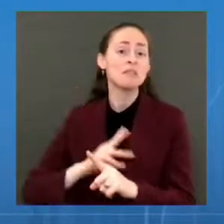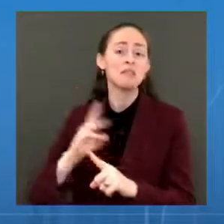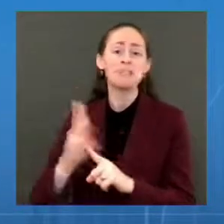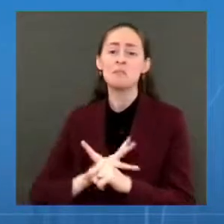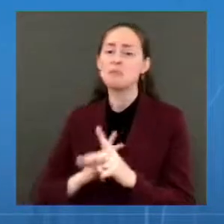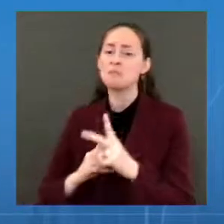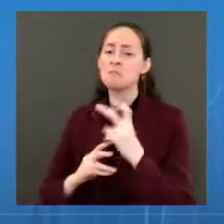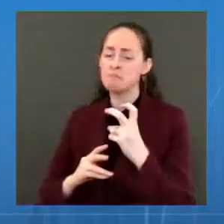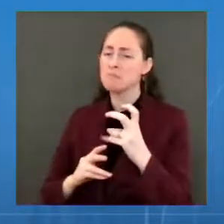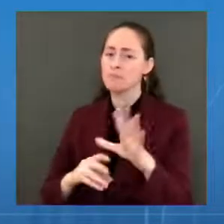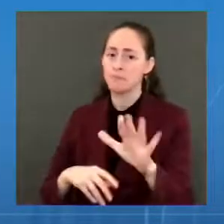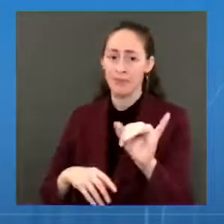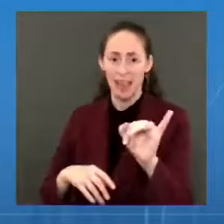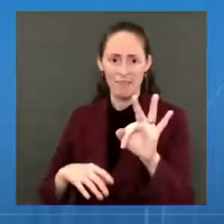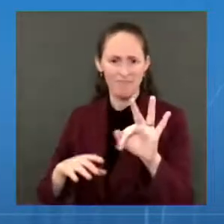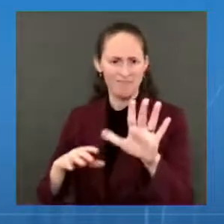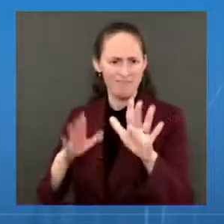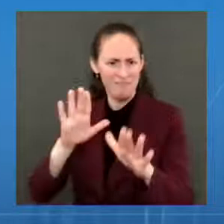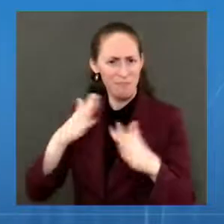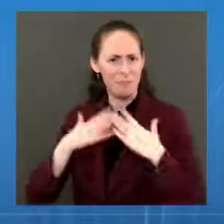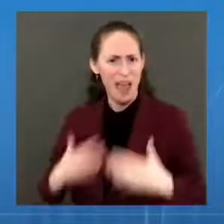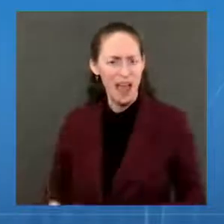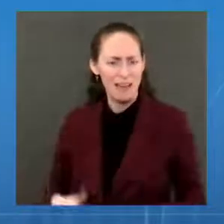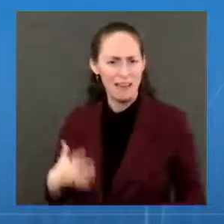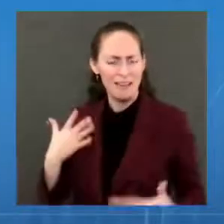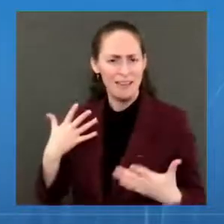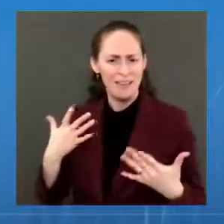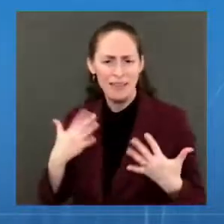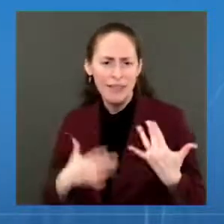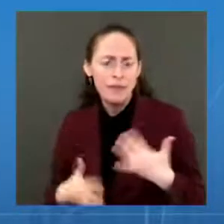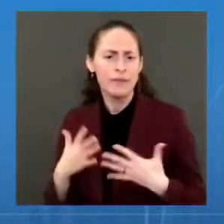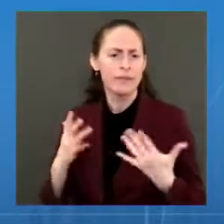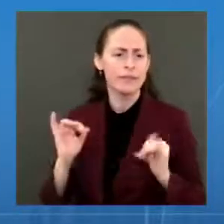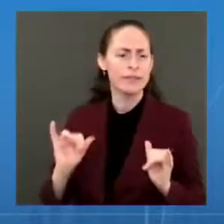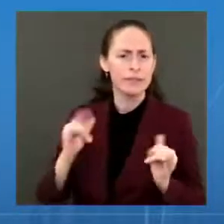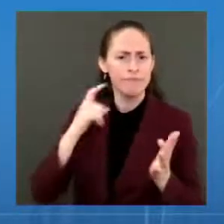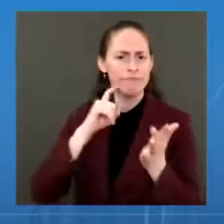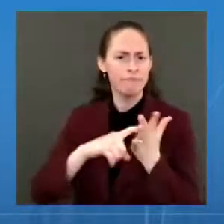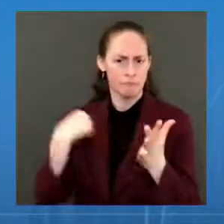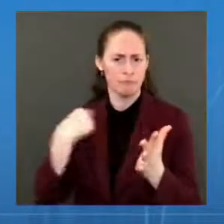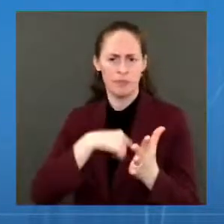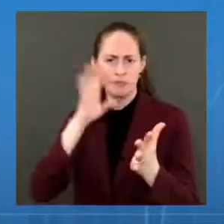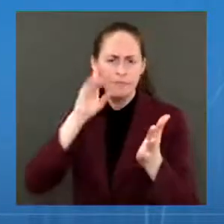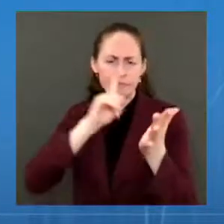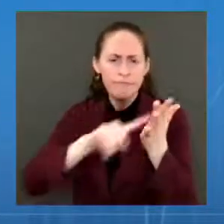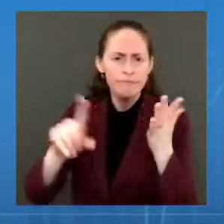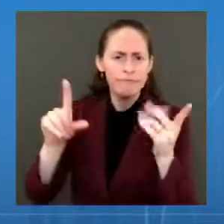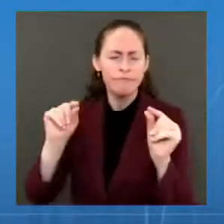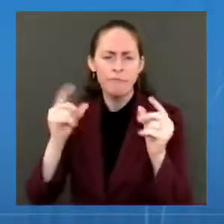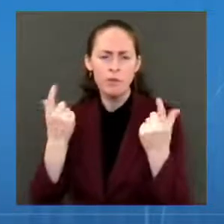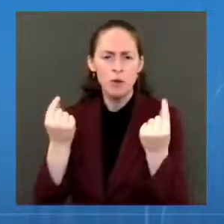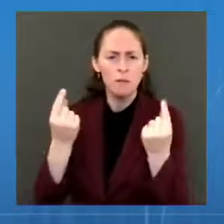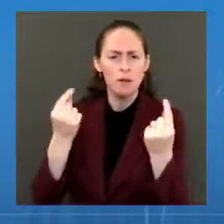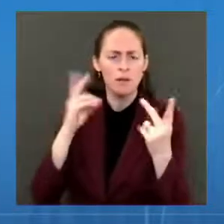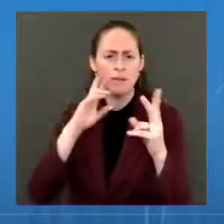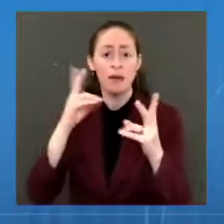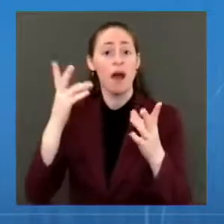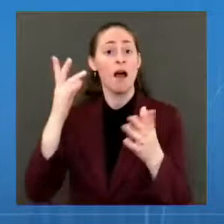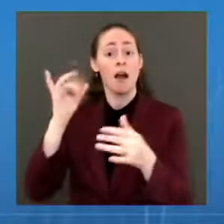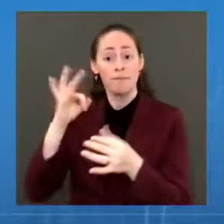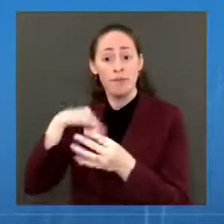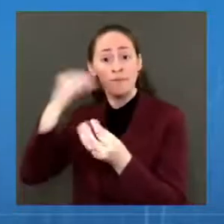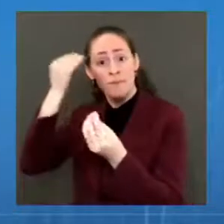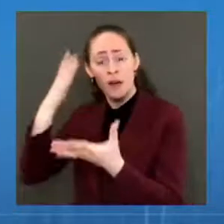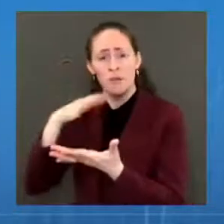it. In any case, we will find out that data, we will make it public, and we will act accordingly.